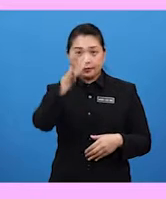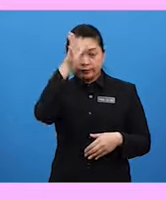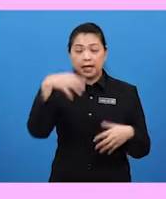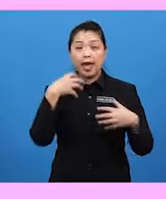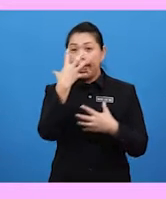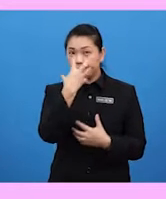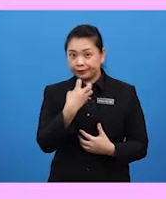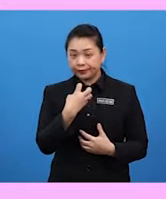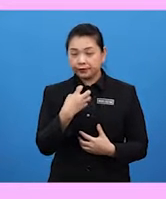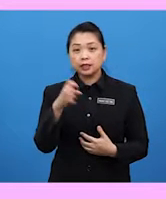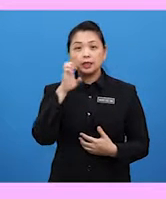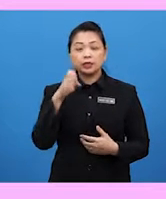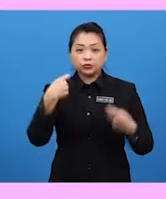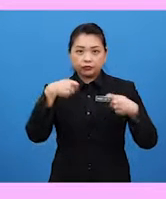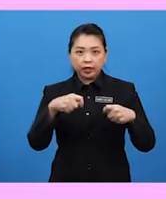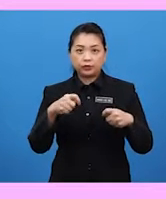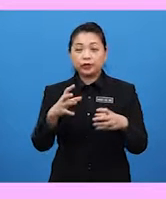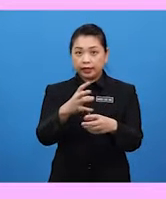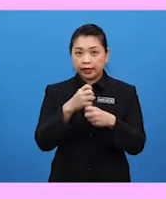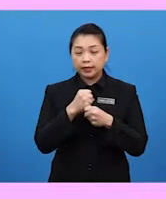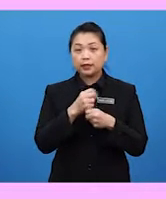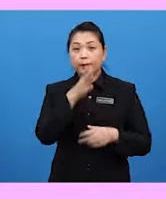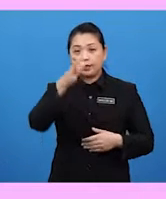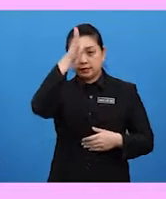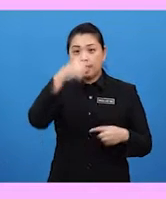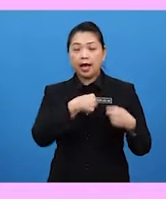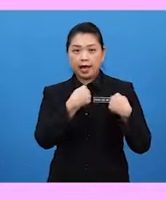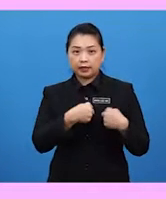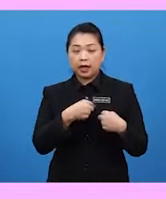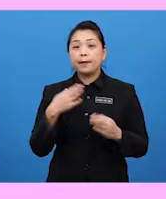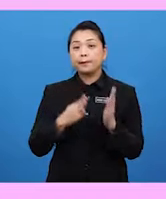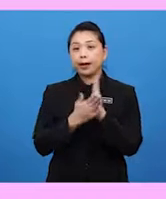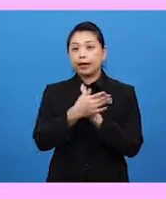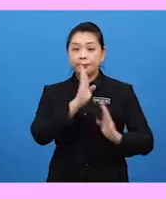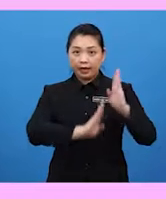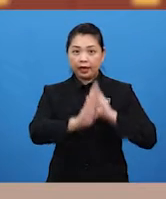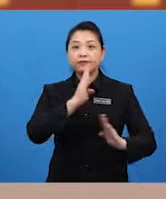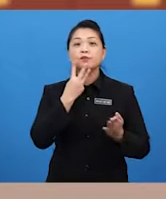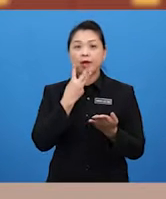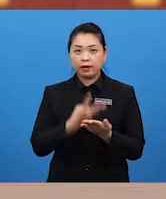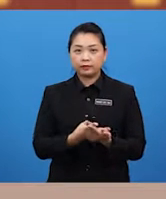tries to win the parents' heart by behaving well.